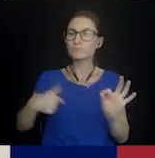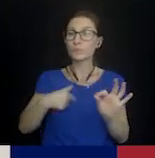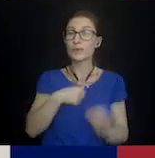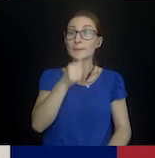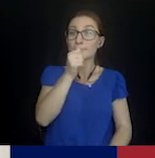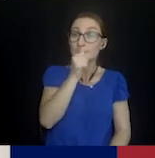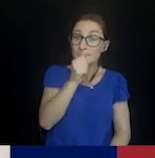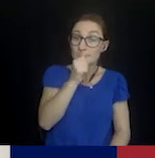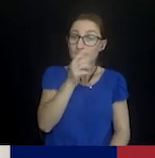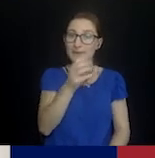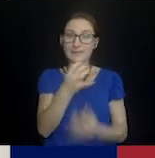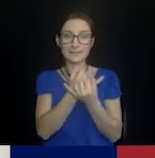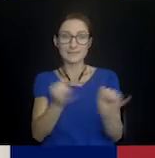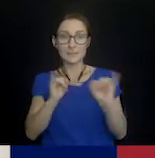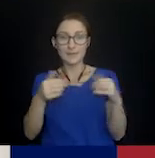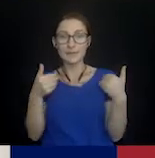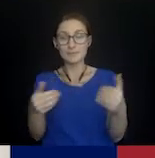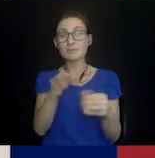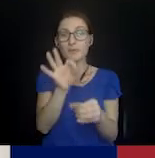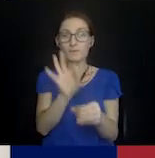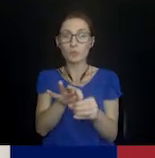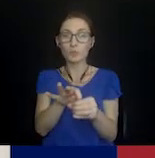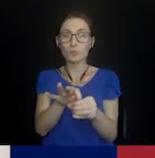privately and independently vote.